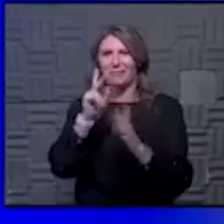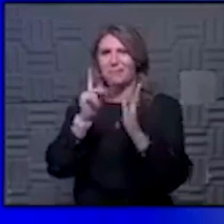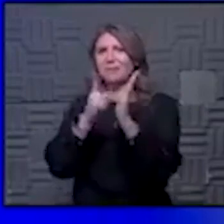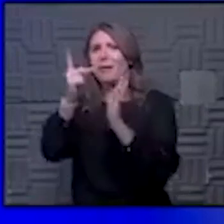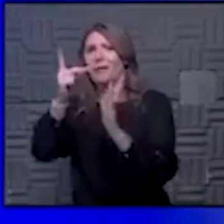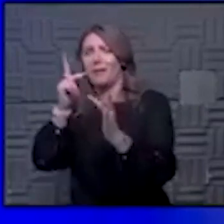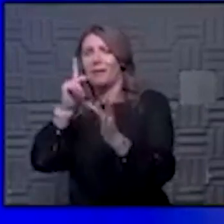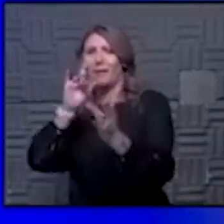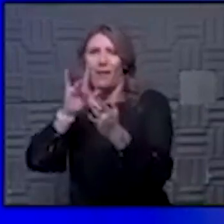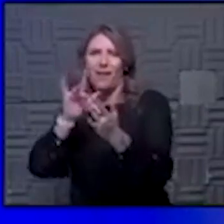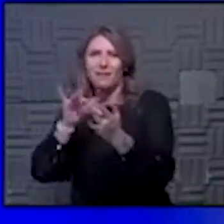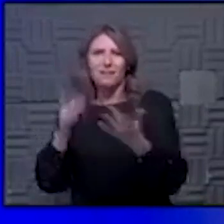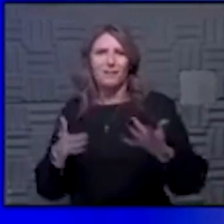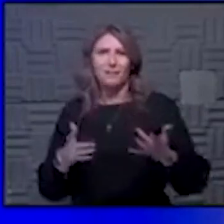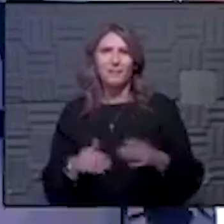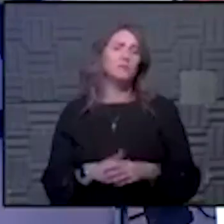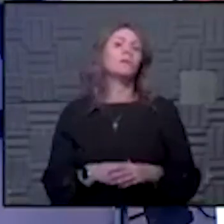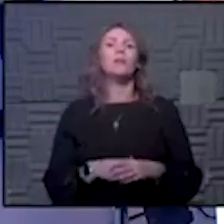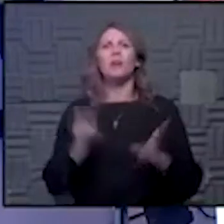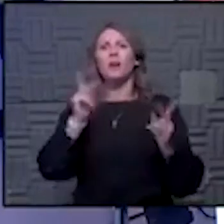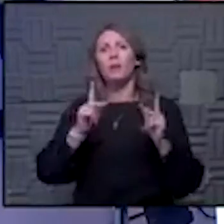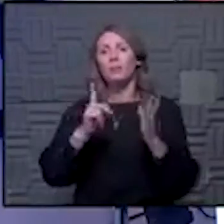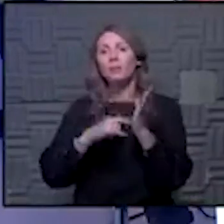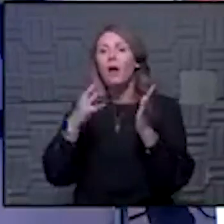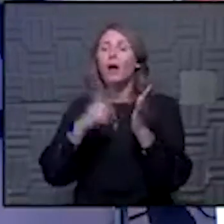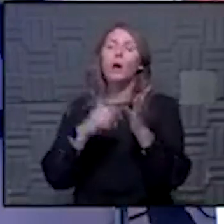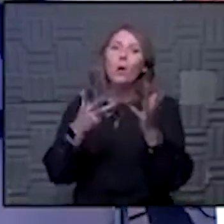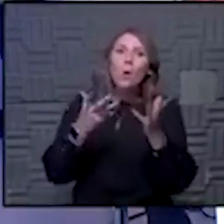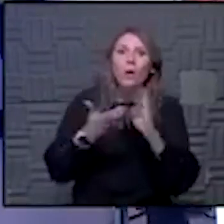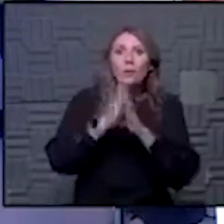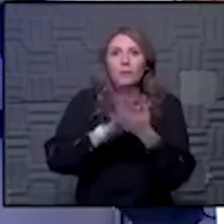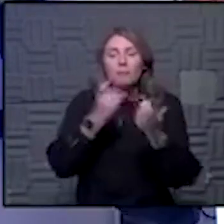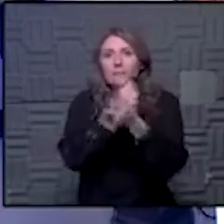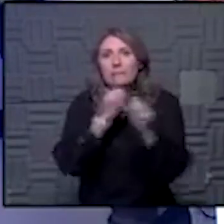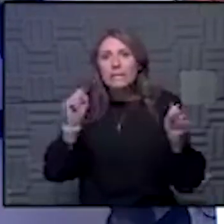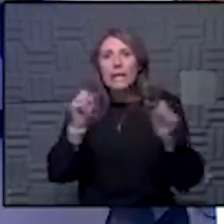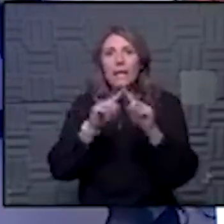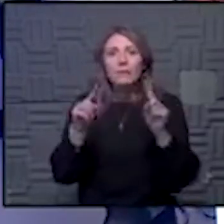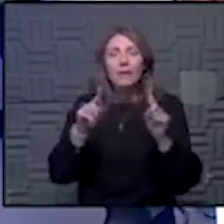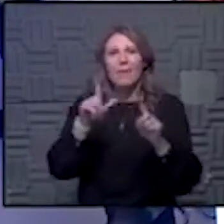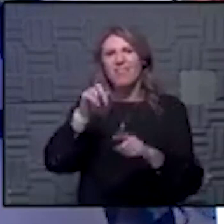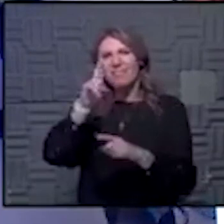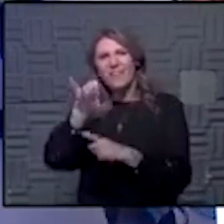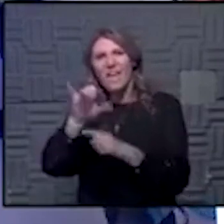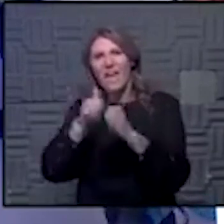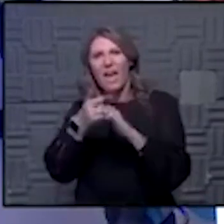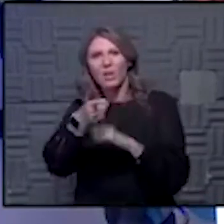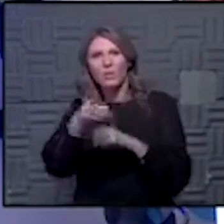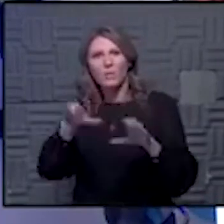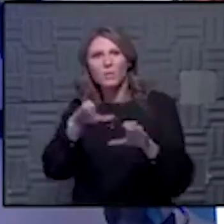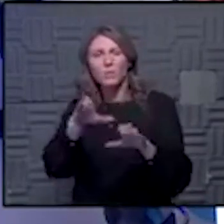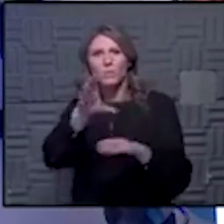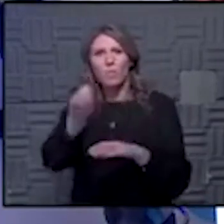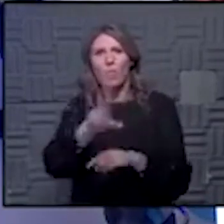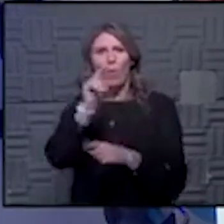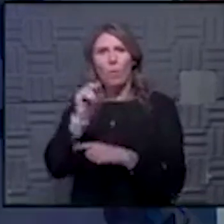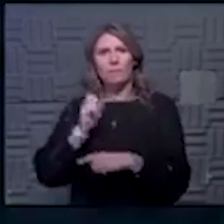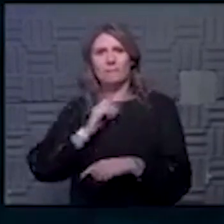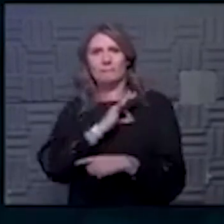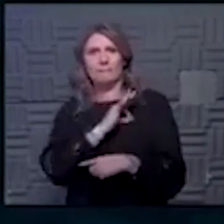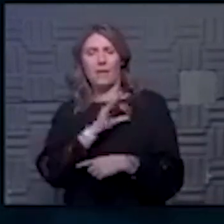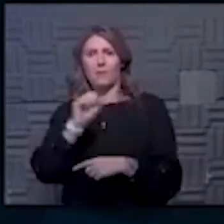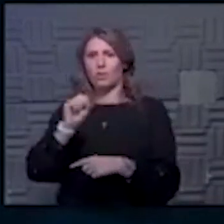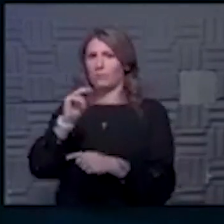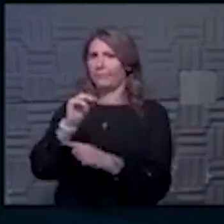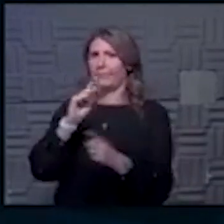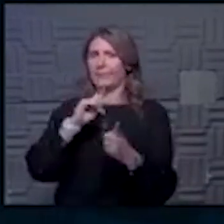of the contact. Yeah, I think people sometimes want to be really safe. I know, Larry, how do you guys do it for your own staff over at Shawnee Mission as far